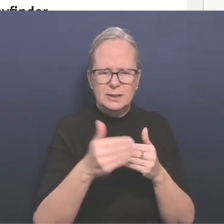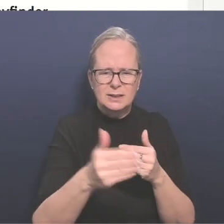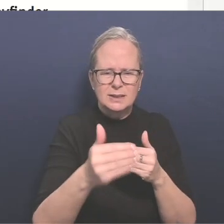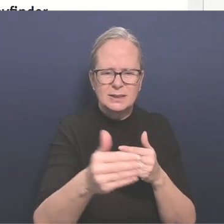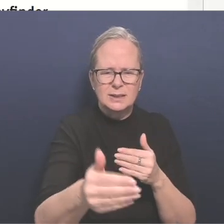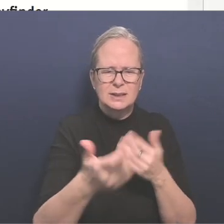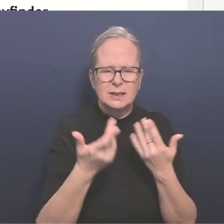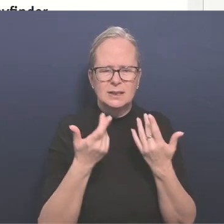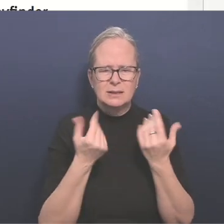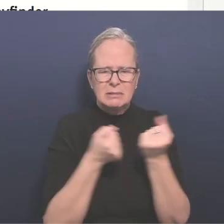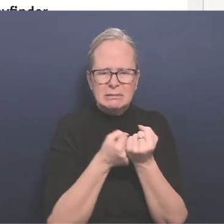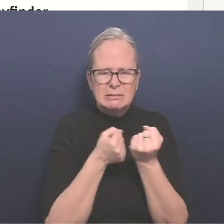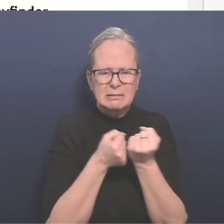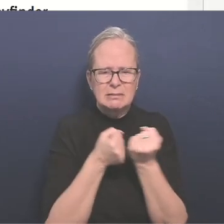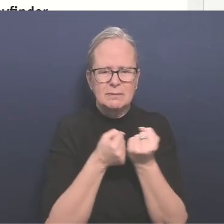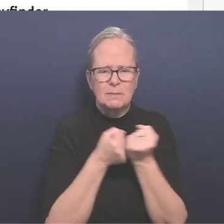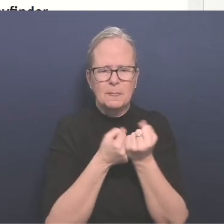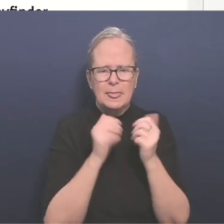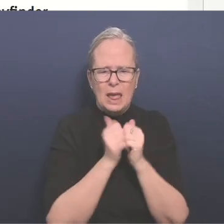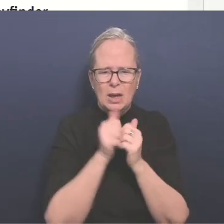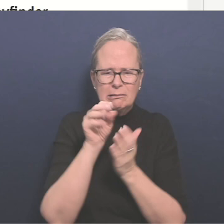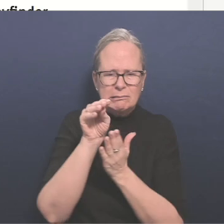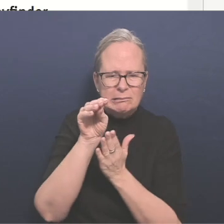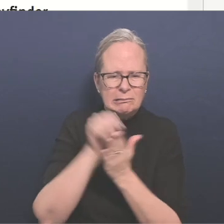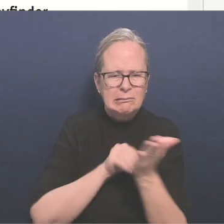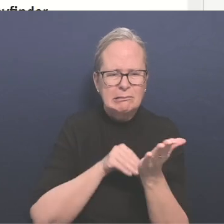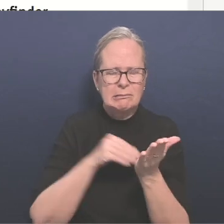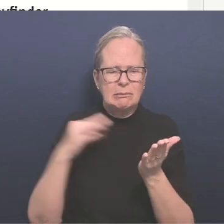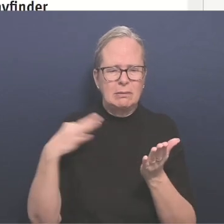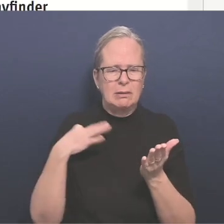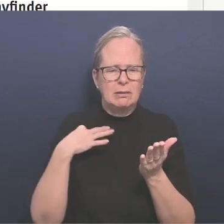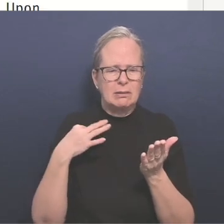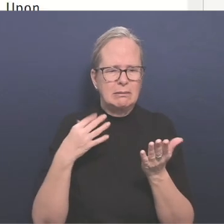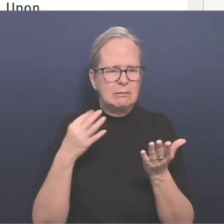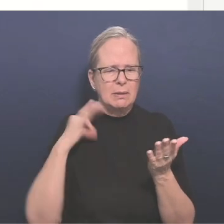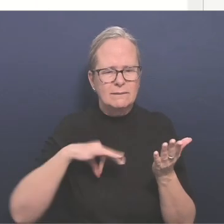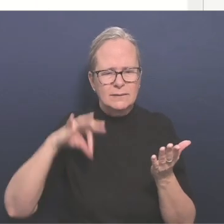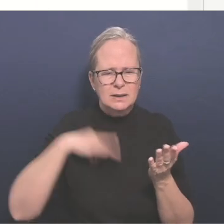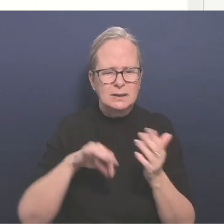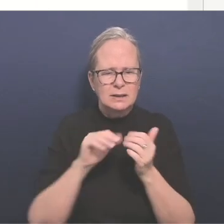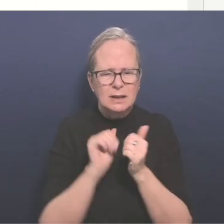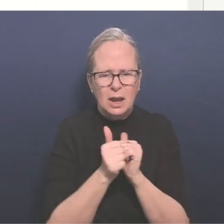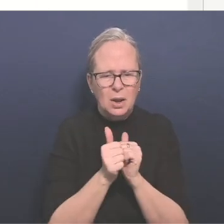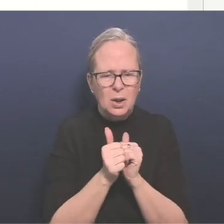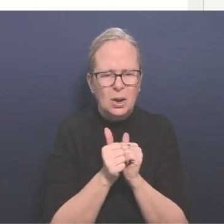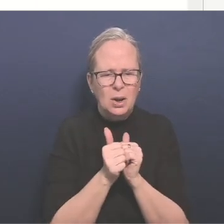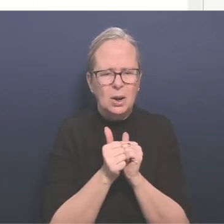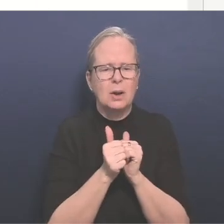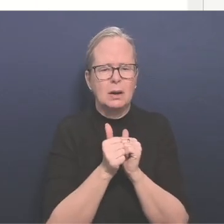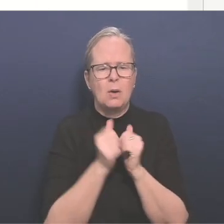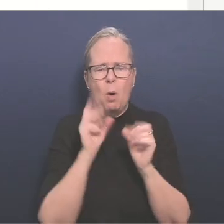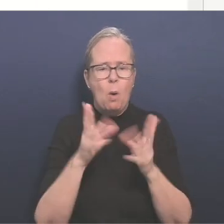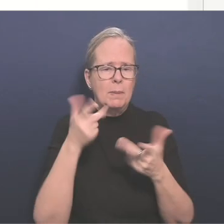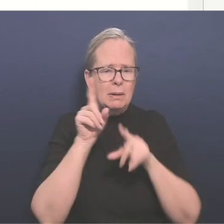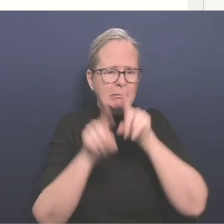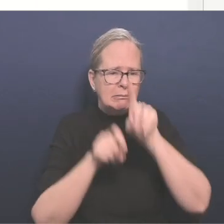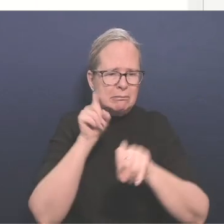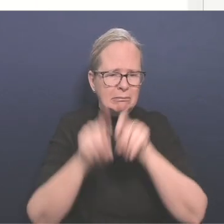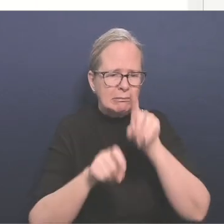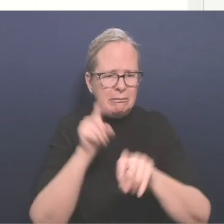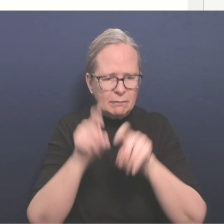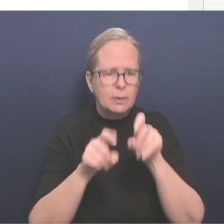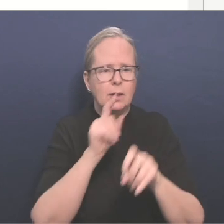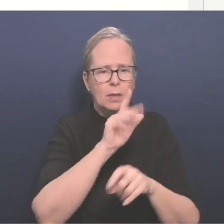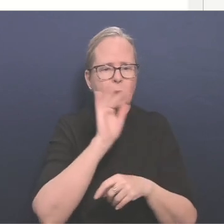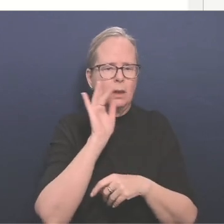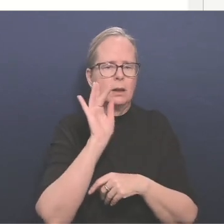that's Prosper Canada portal, contains a host of other resources. So the first resource here is you can get a free